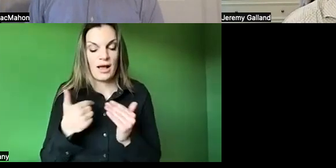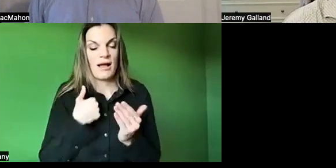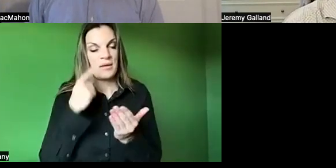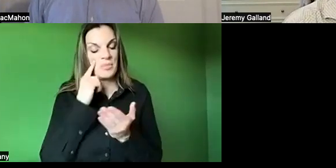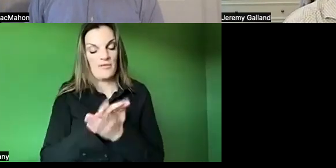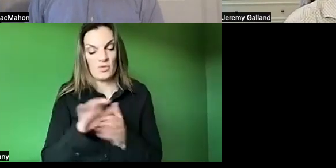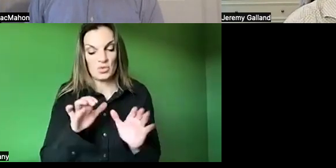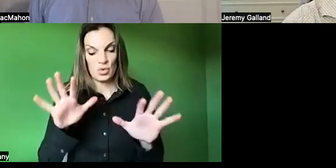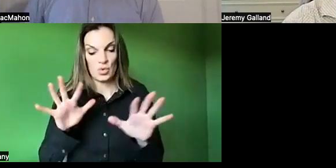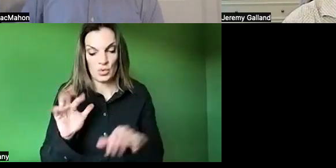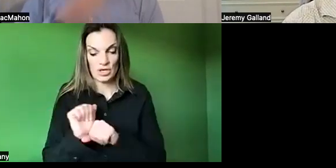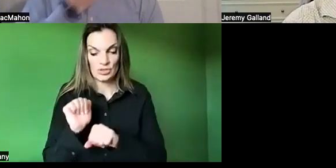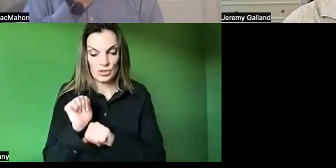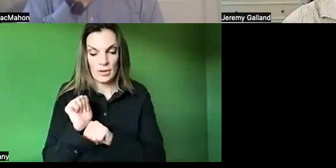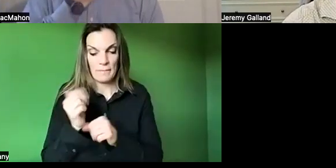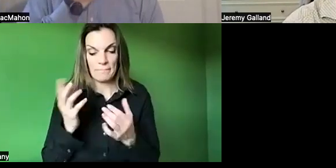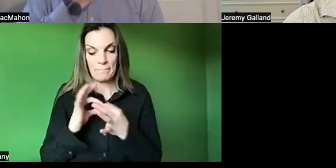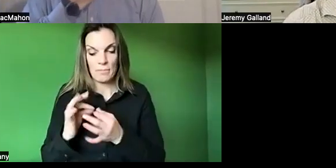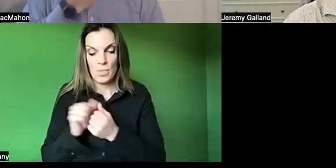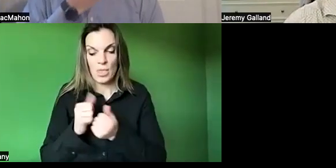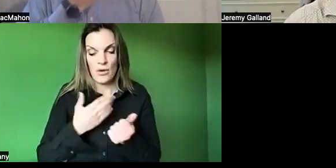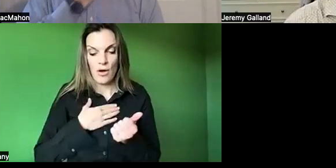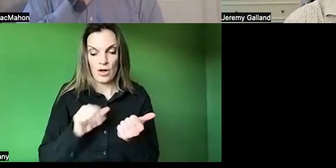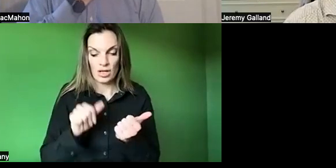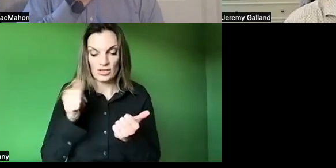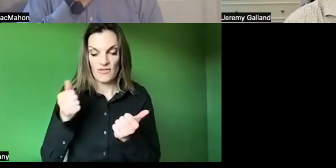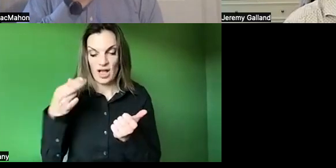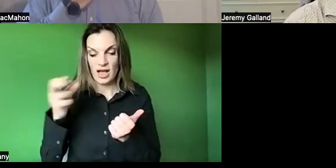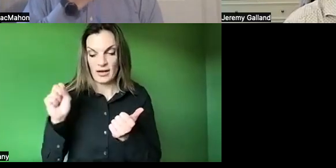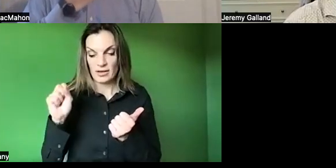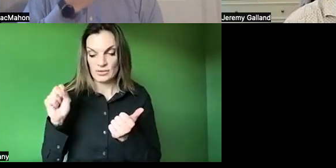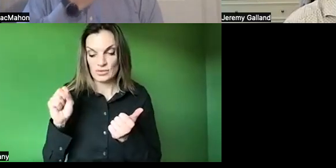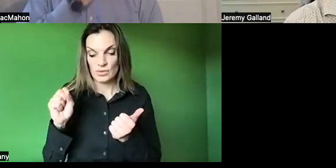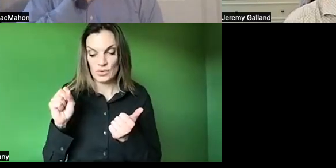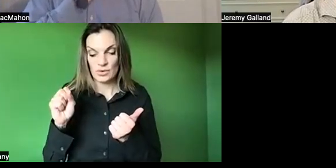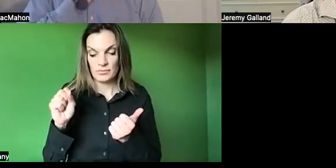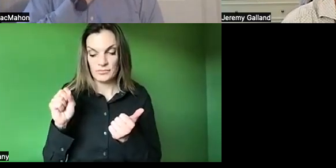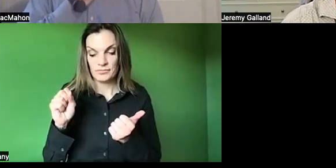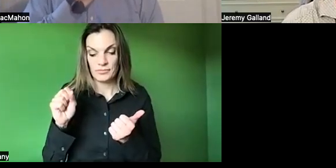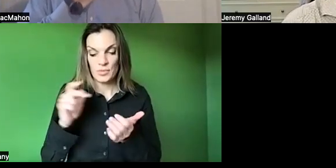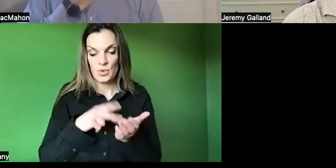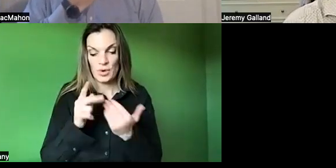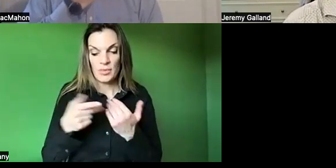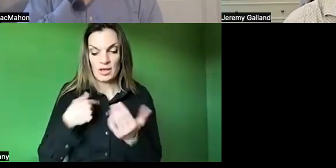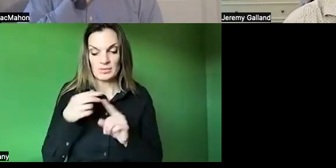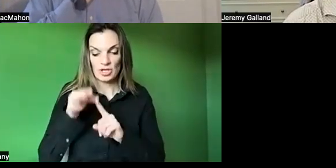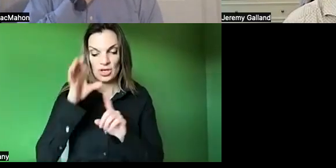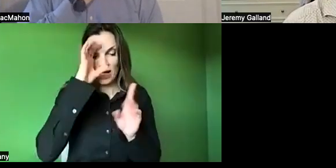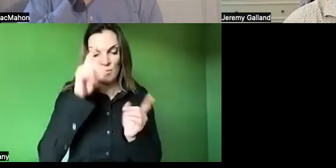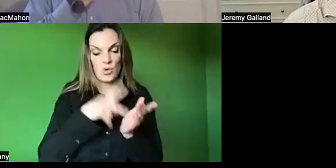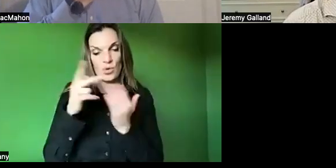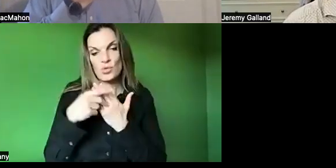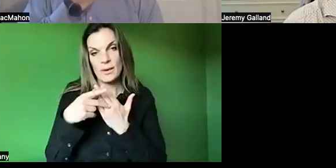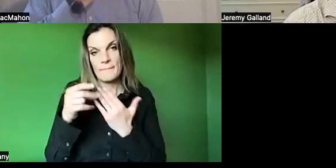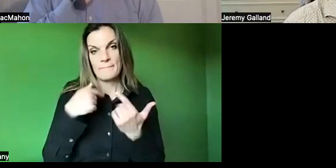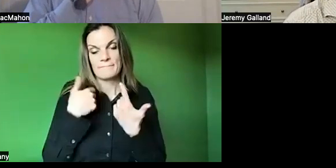doing a great job between our alternative high school program that's graduated today, our special ed program that we continue to